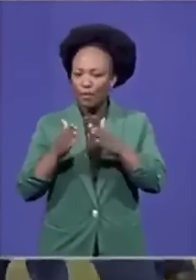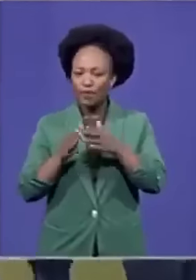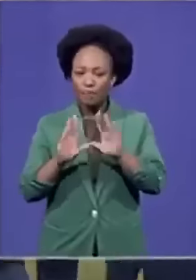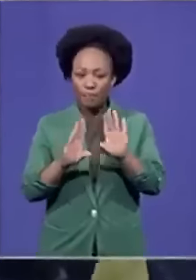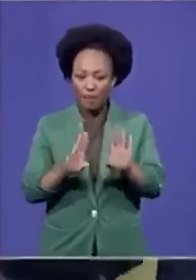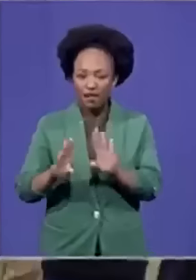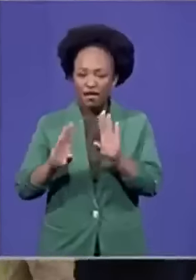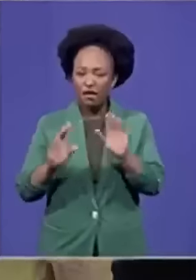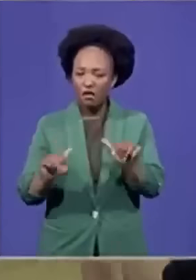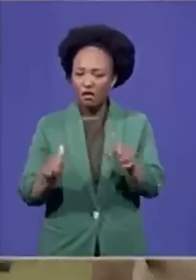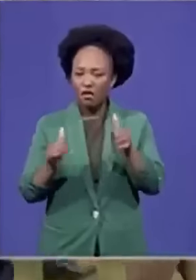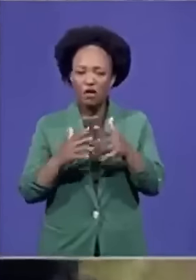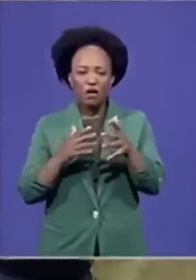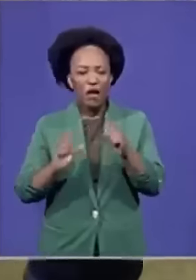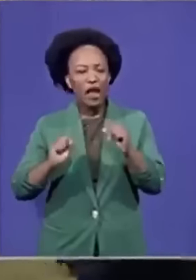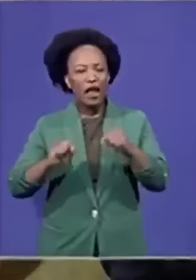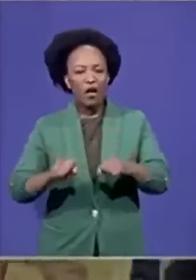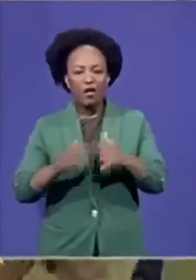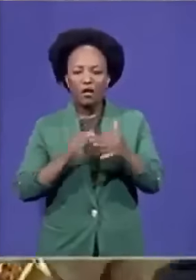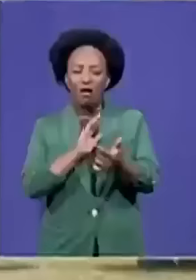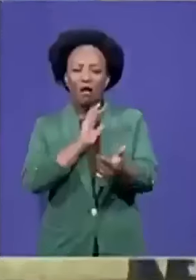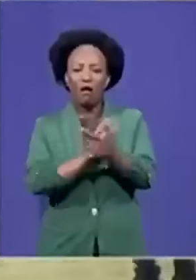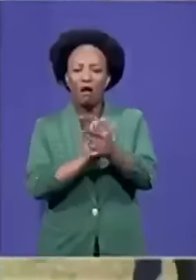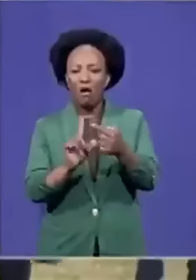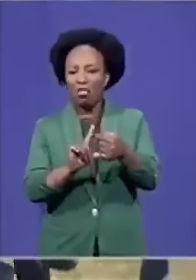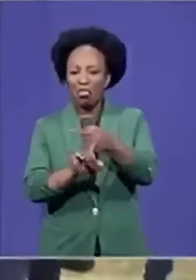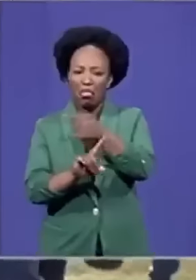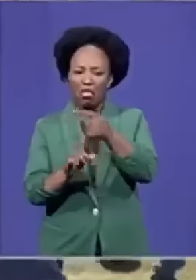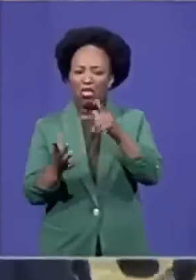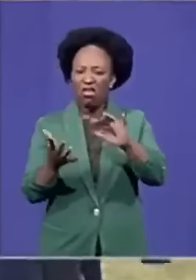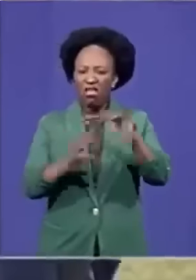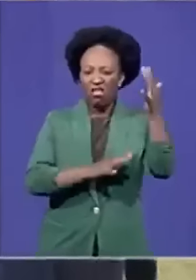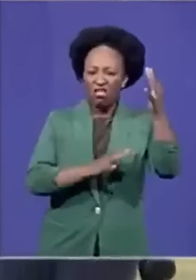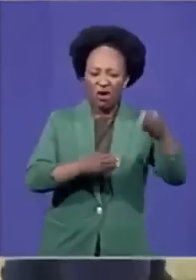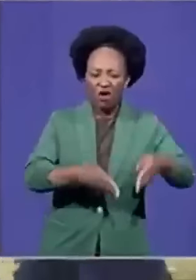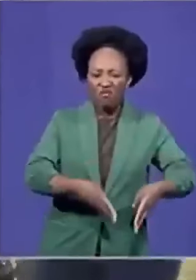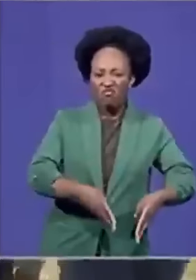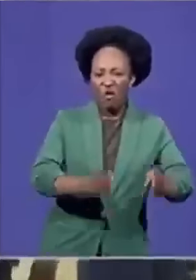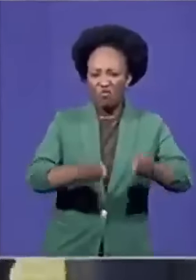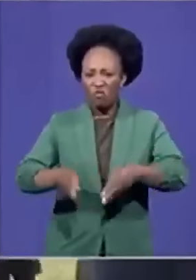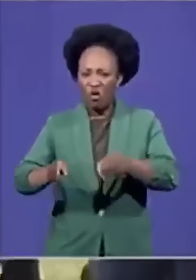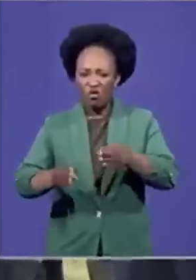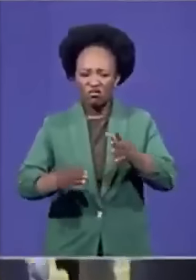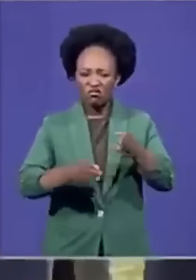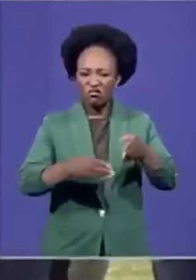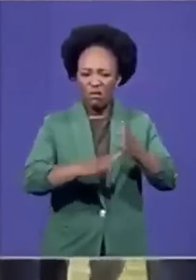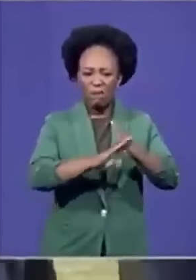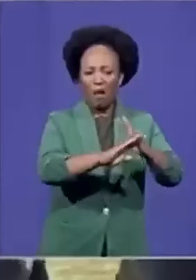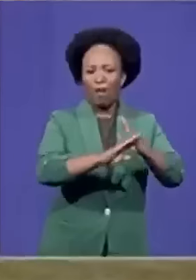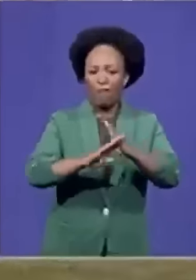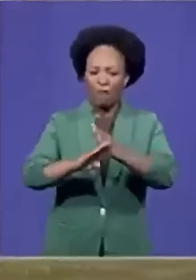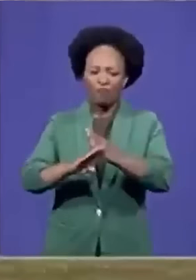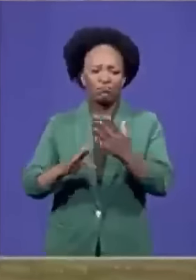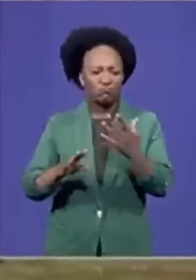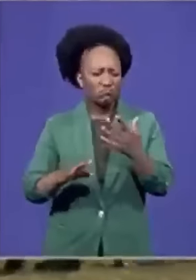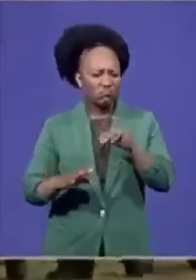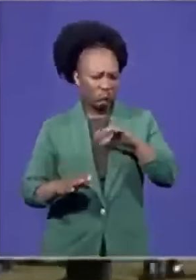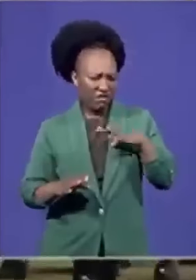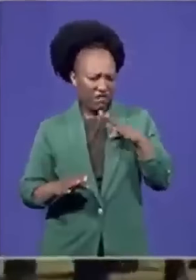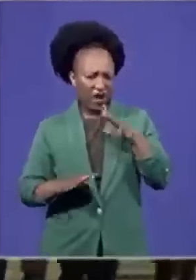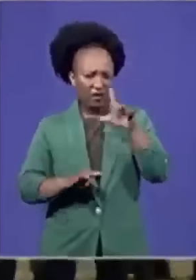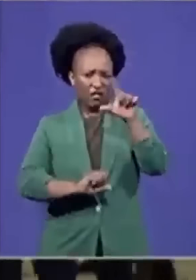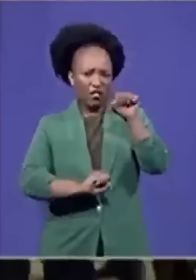sentle. We are not going to allow any lawlessness. We are not going to allow any barricading of roads. We do allow protests within the